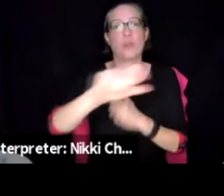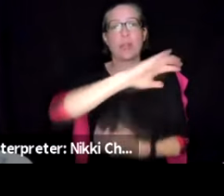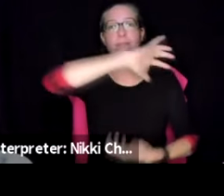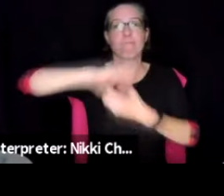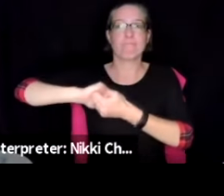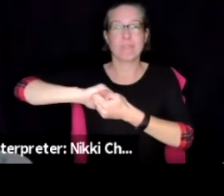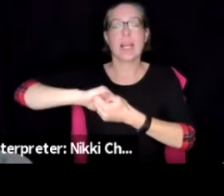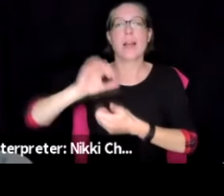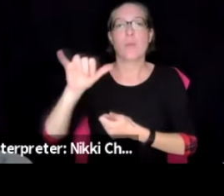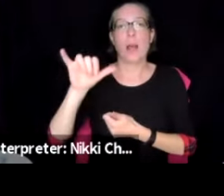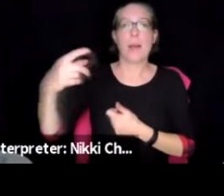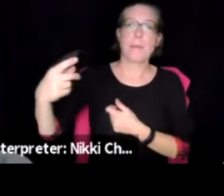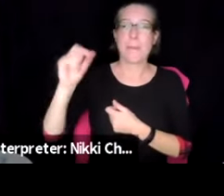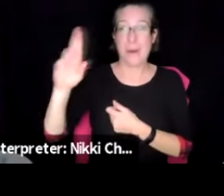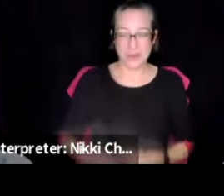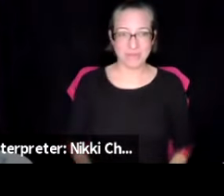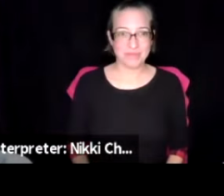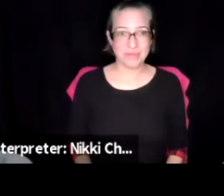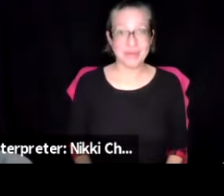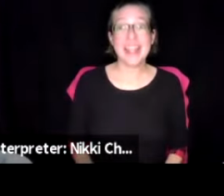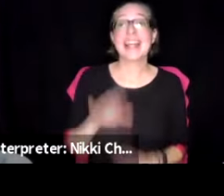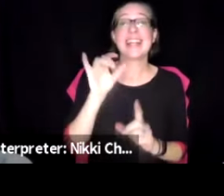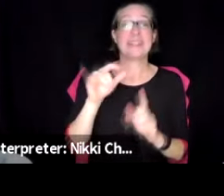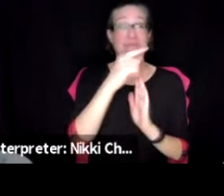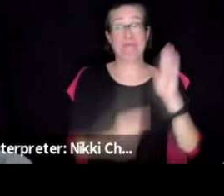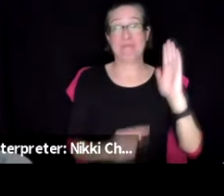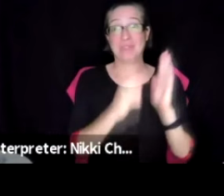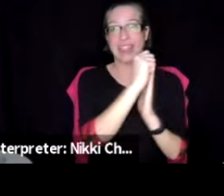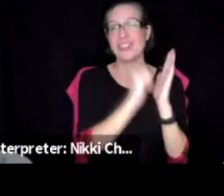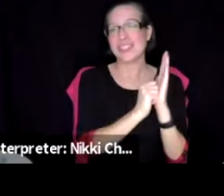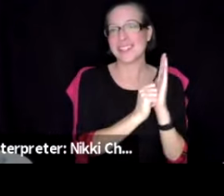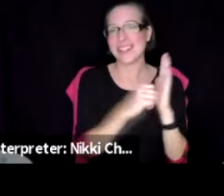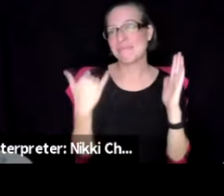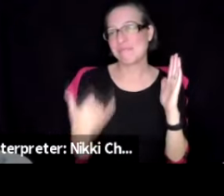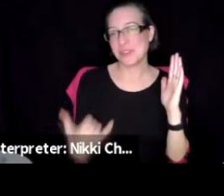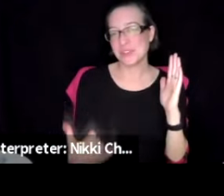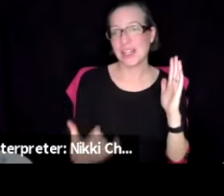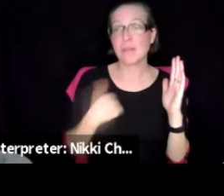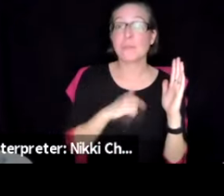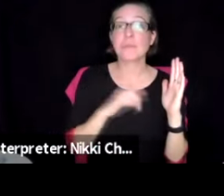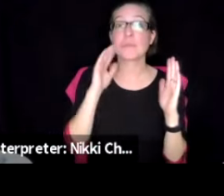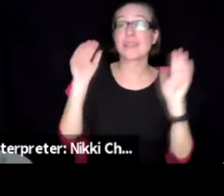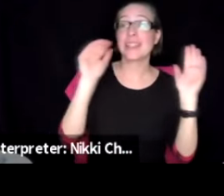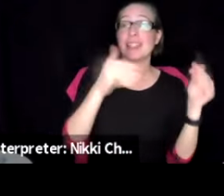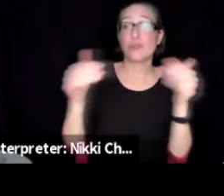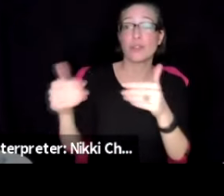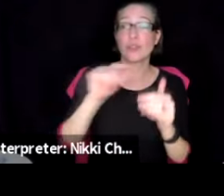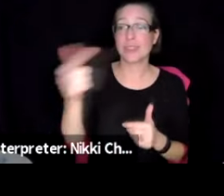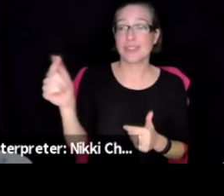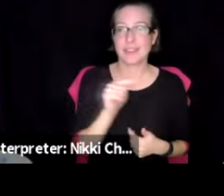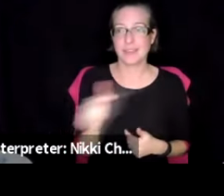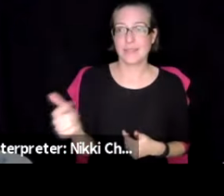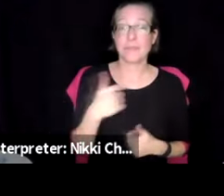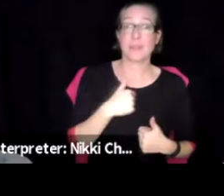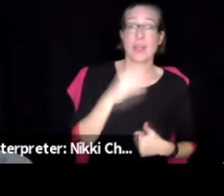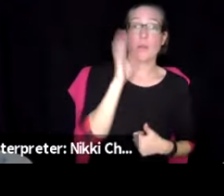So with that, here's our agenda for our session today. We're going to spend a few minutes introducing ourselves, and then I'll talk for about 10